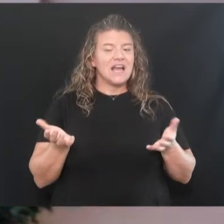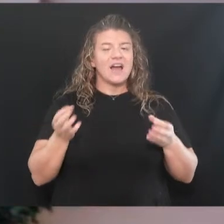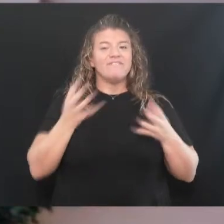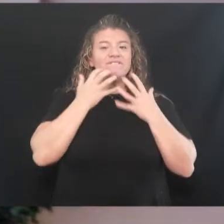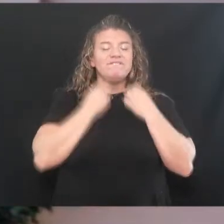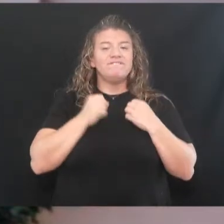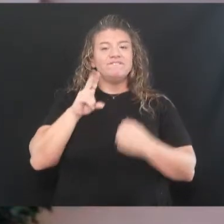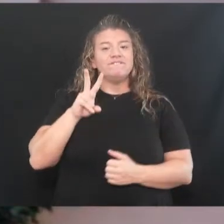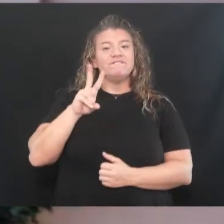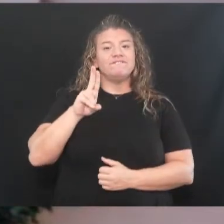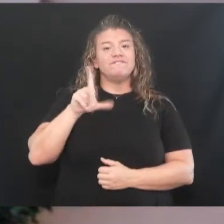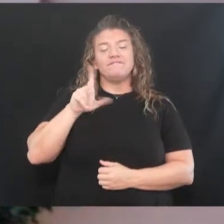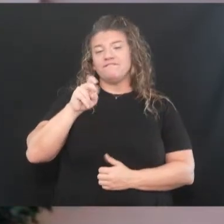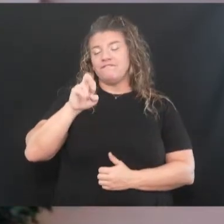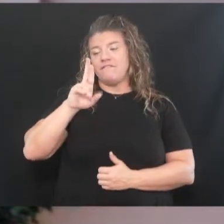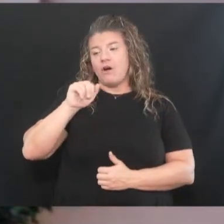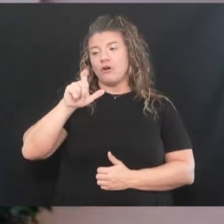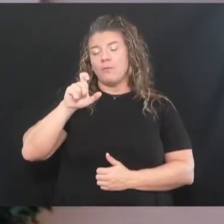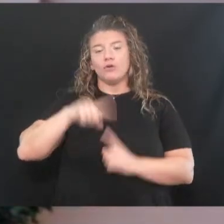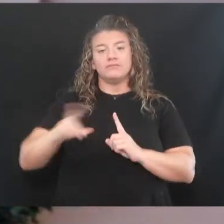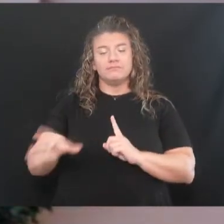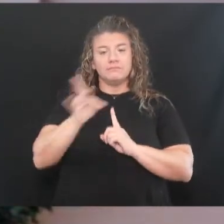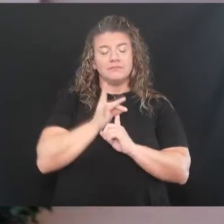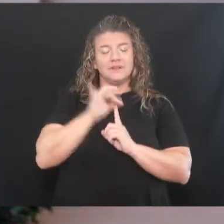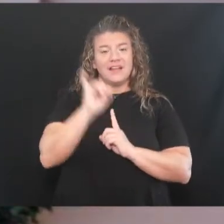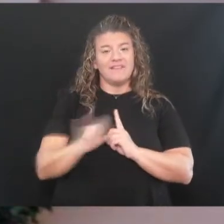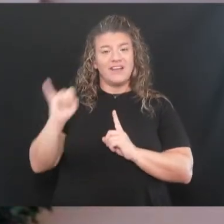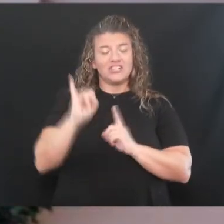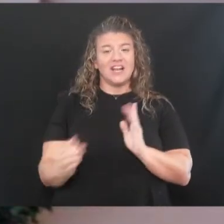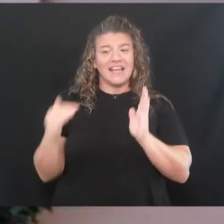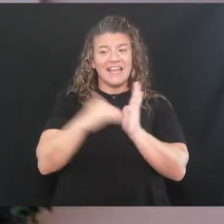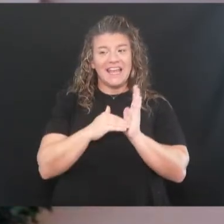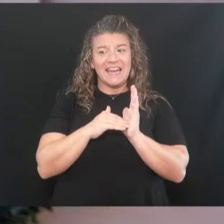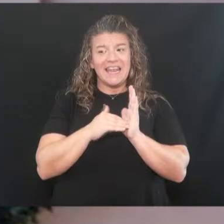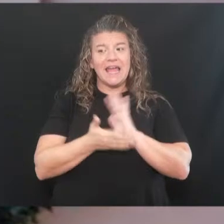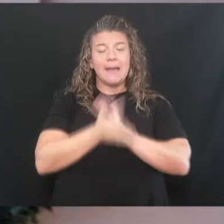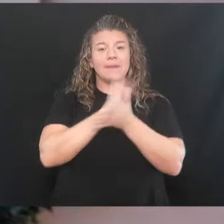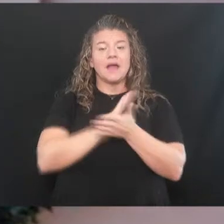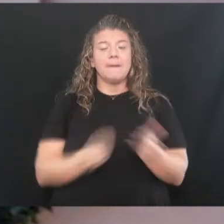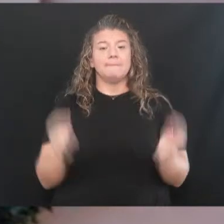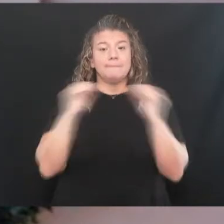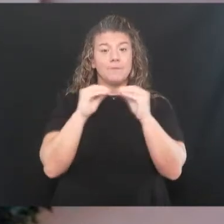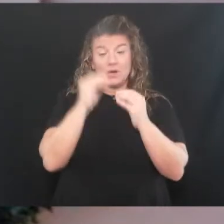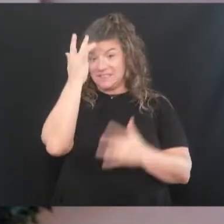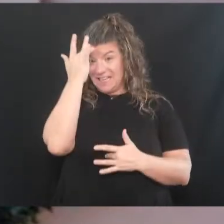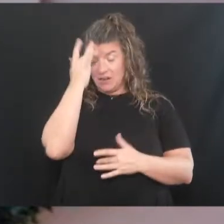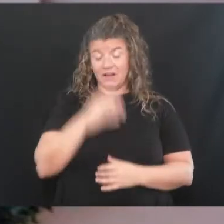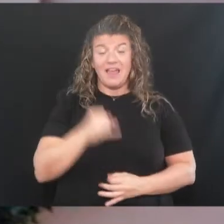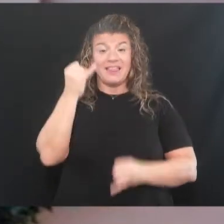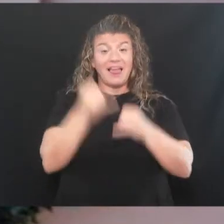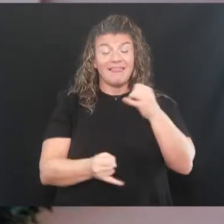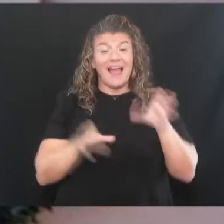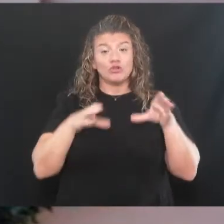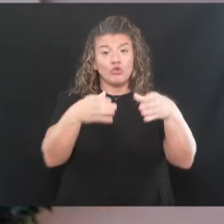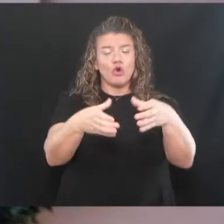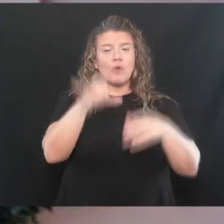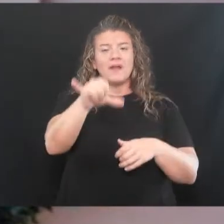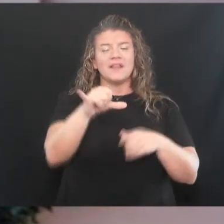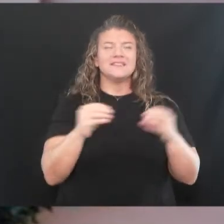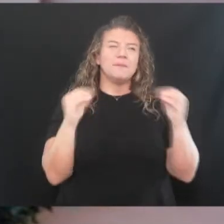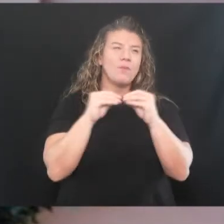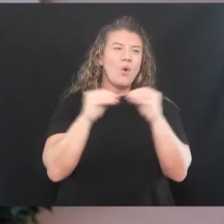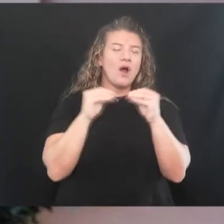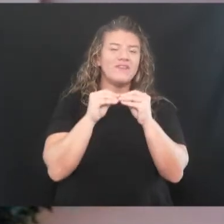vulnerable to being reinfected from COVID-19 and perhaps getting sicker from that. And the last group, which is a bit of maybe